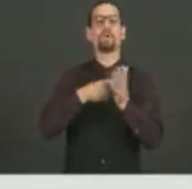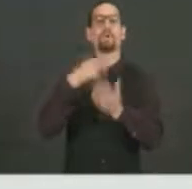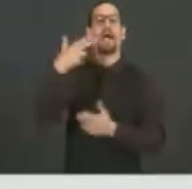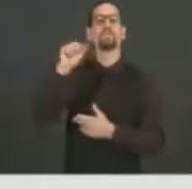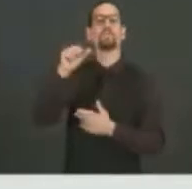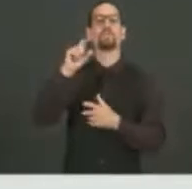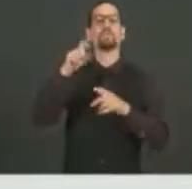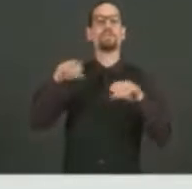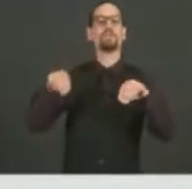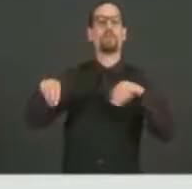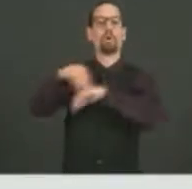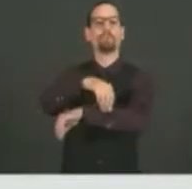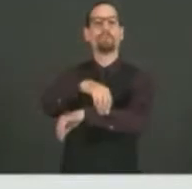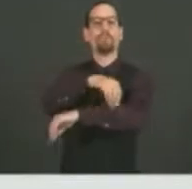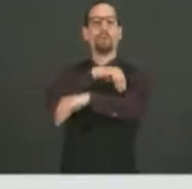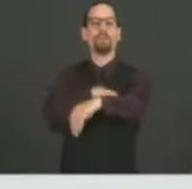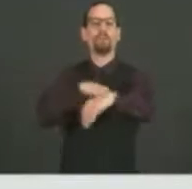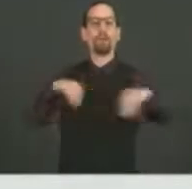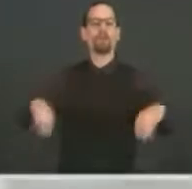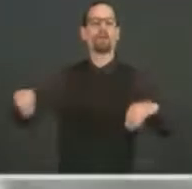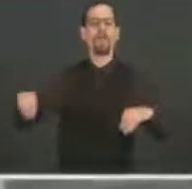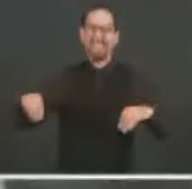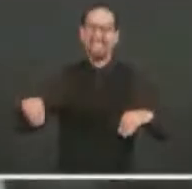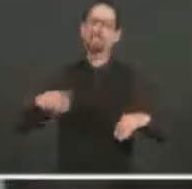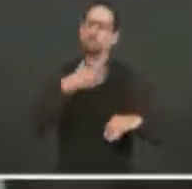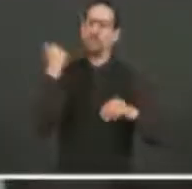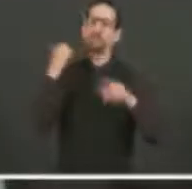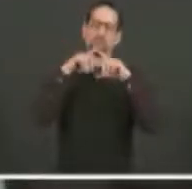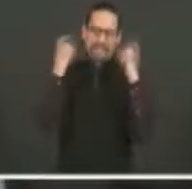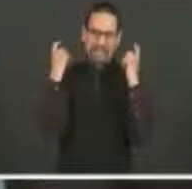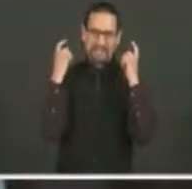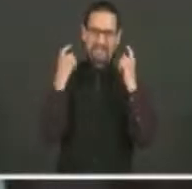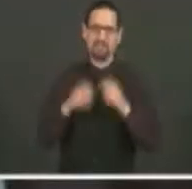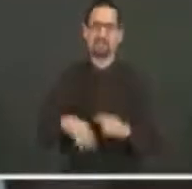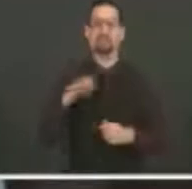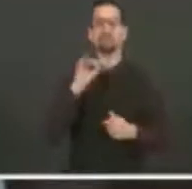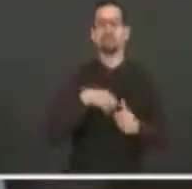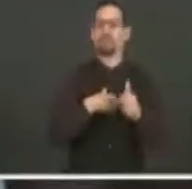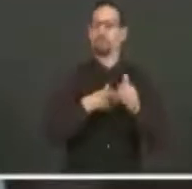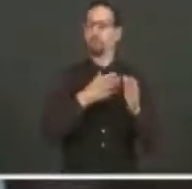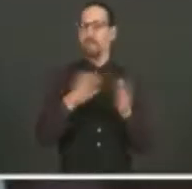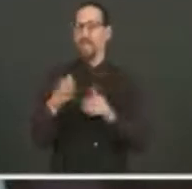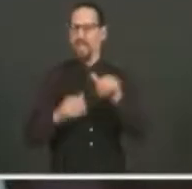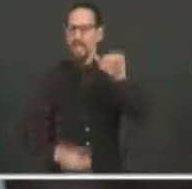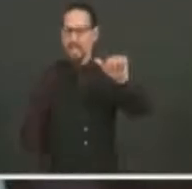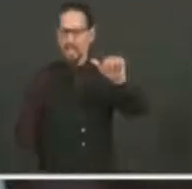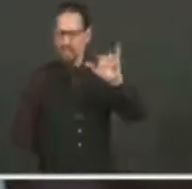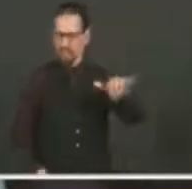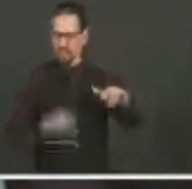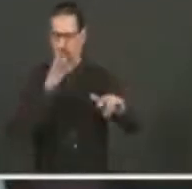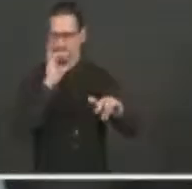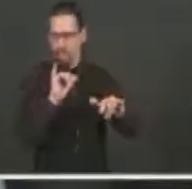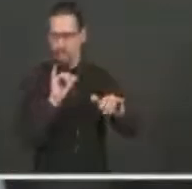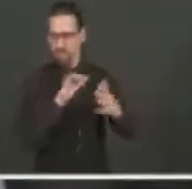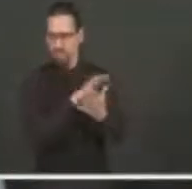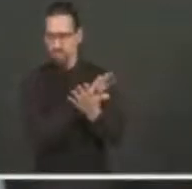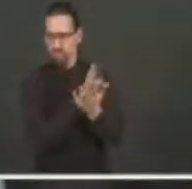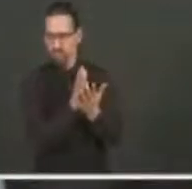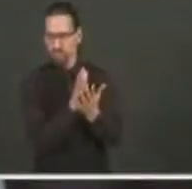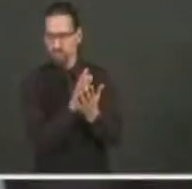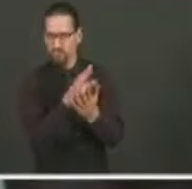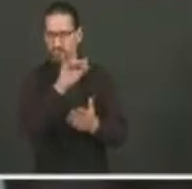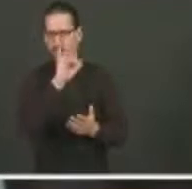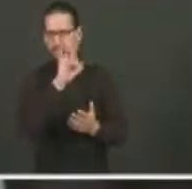Now, this is the plan, that's plan A. But if we start to see concerning trends, an outbreak, a spike during